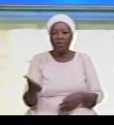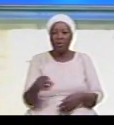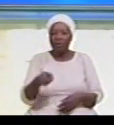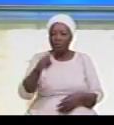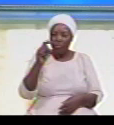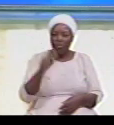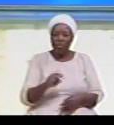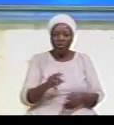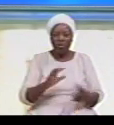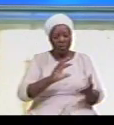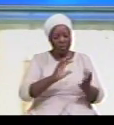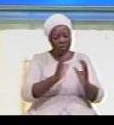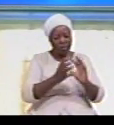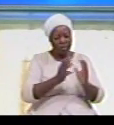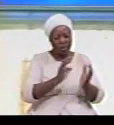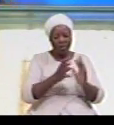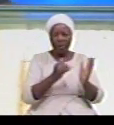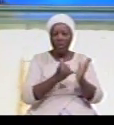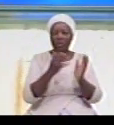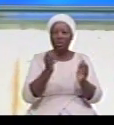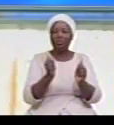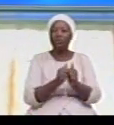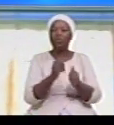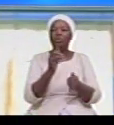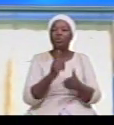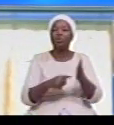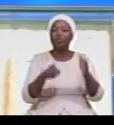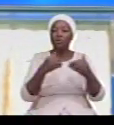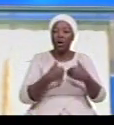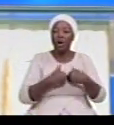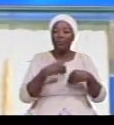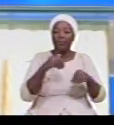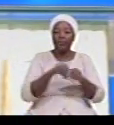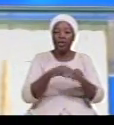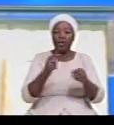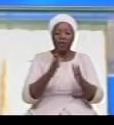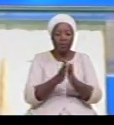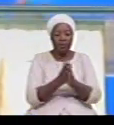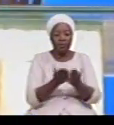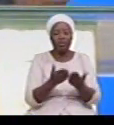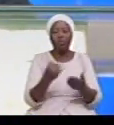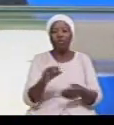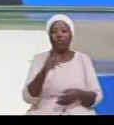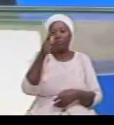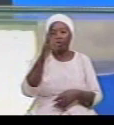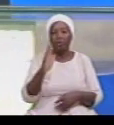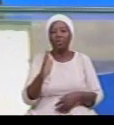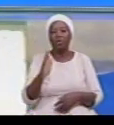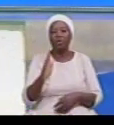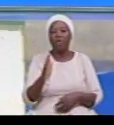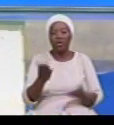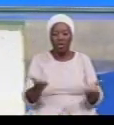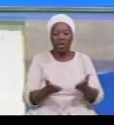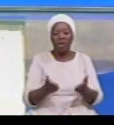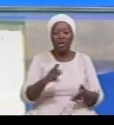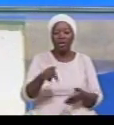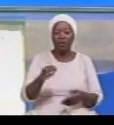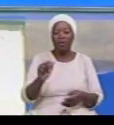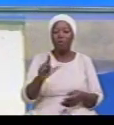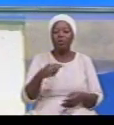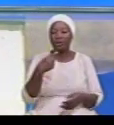compare it with what you have in the book of God. Here Paul the apostle said,